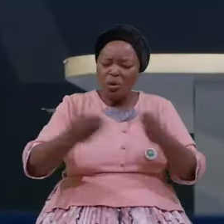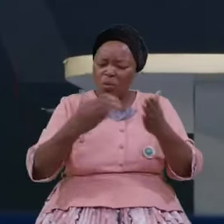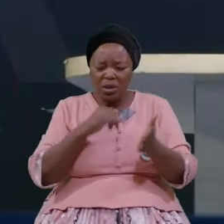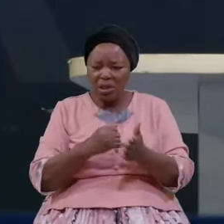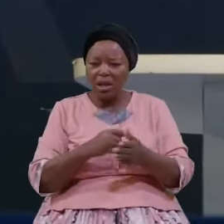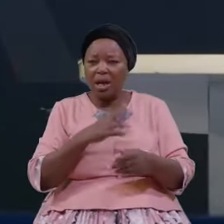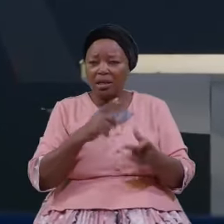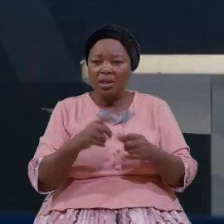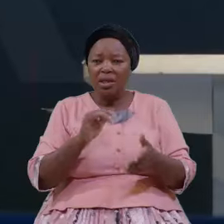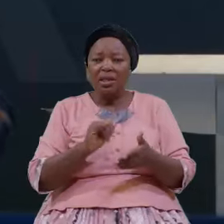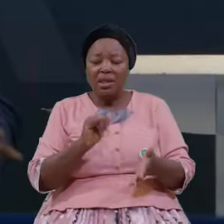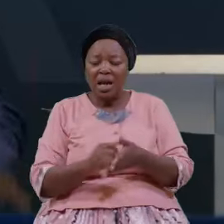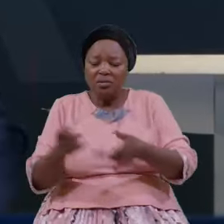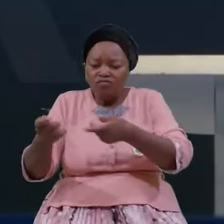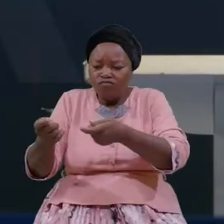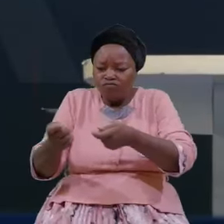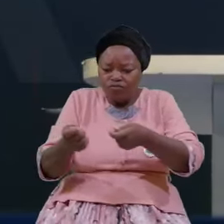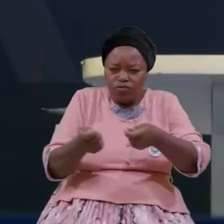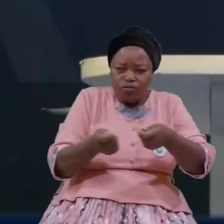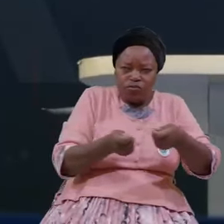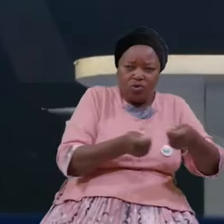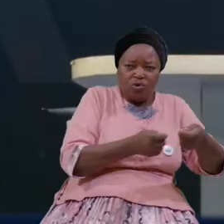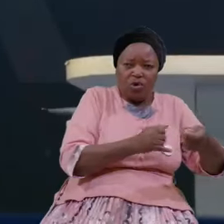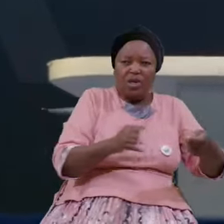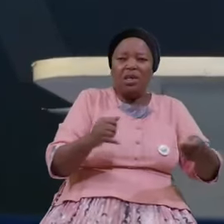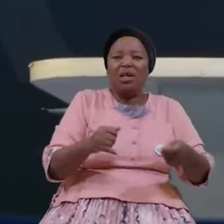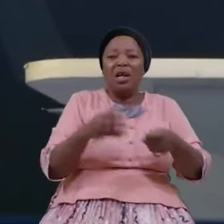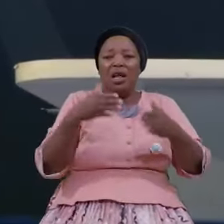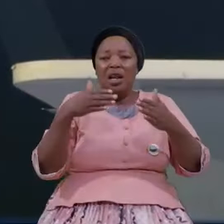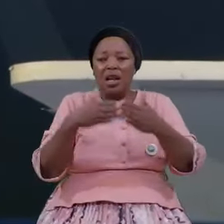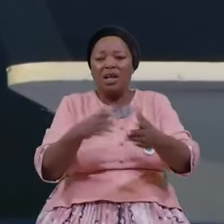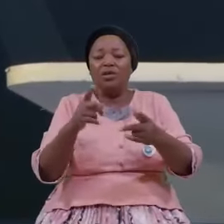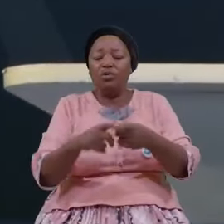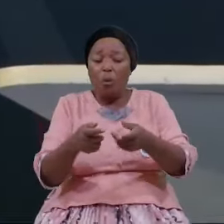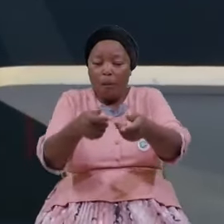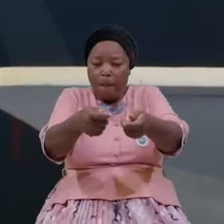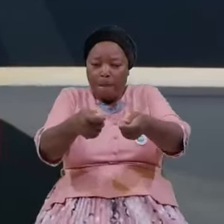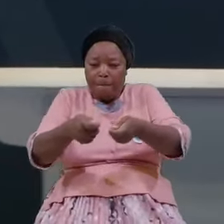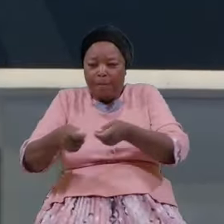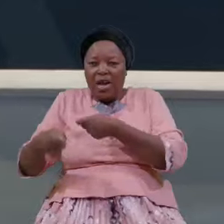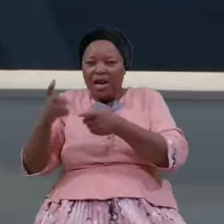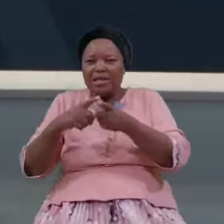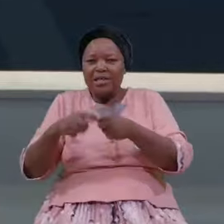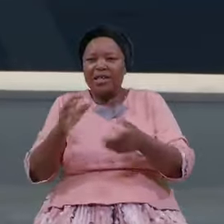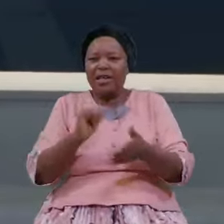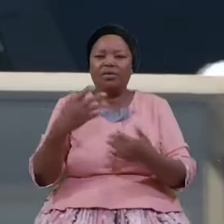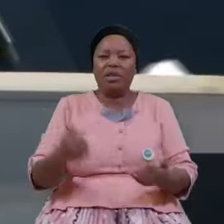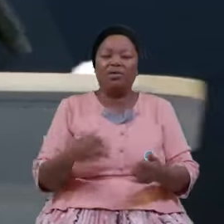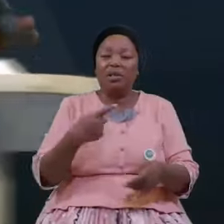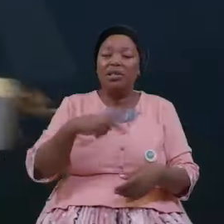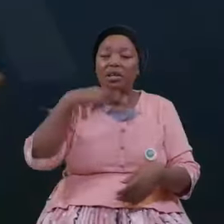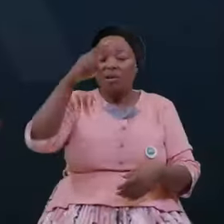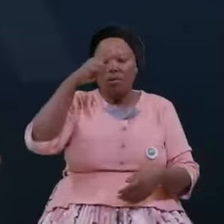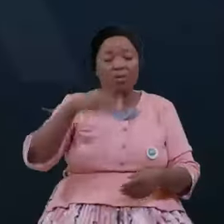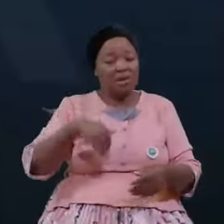drawing led to dragging. They now are now dragging the goat, but the goat is still refusing. You know, Christ